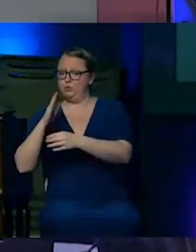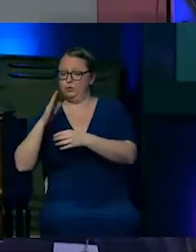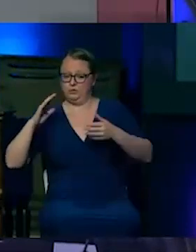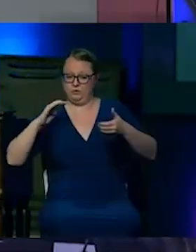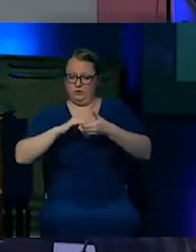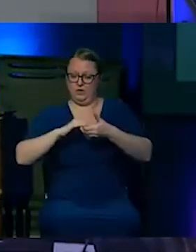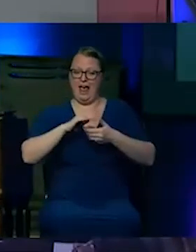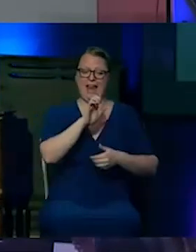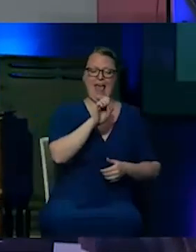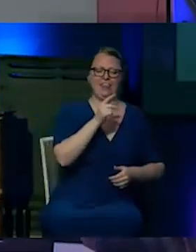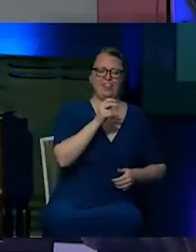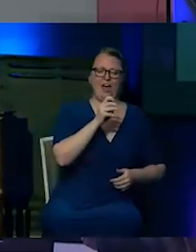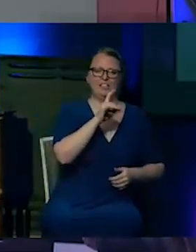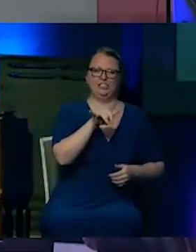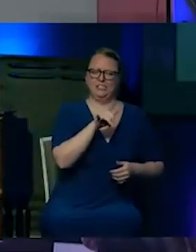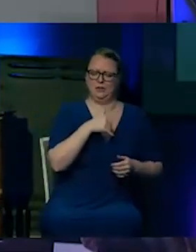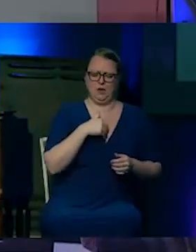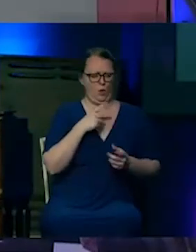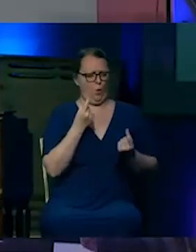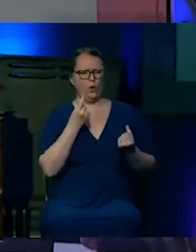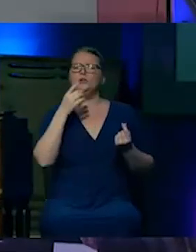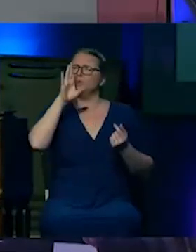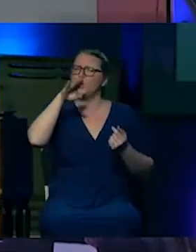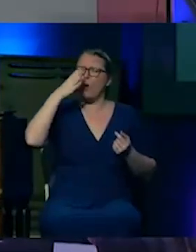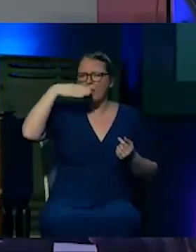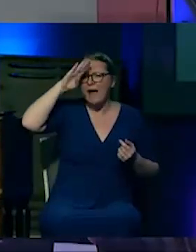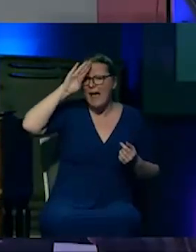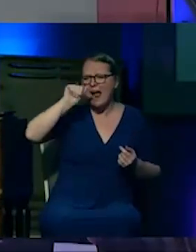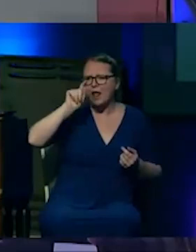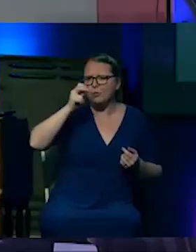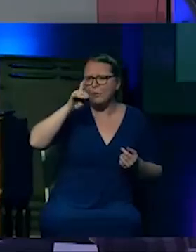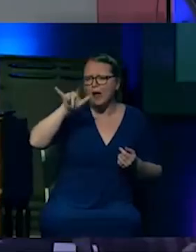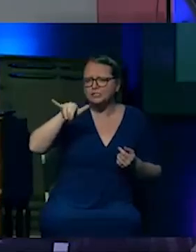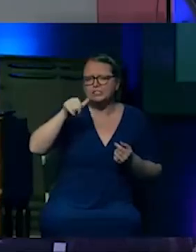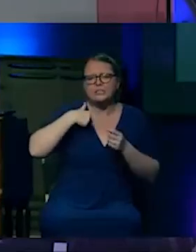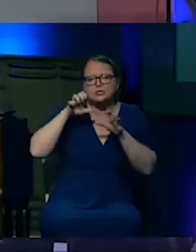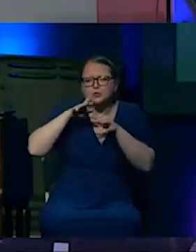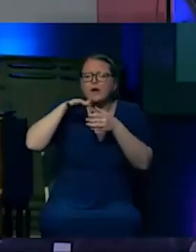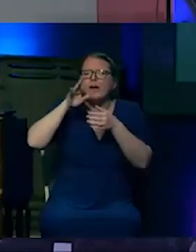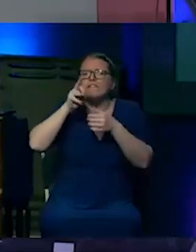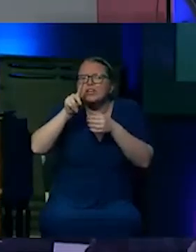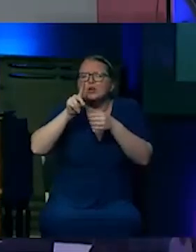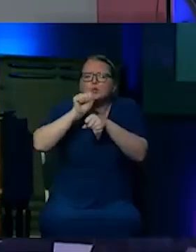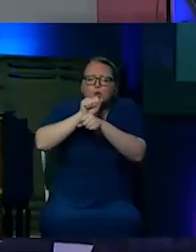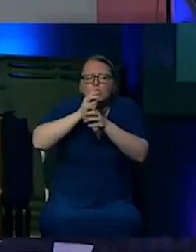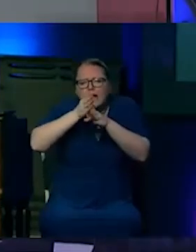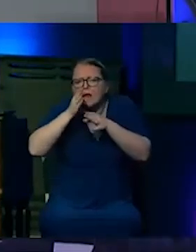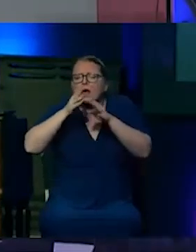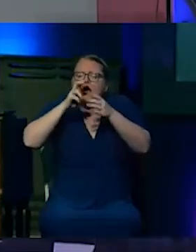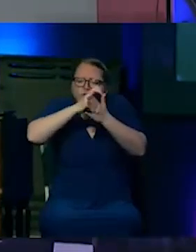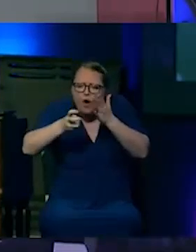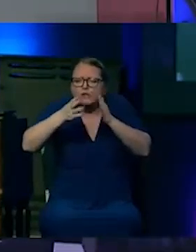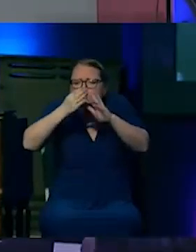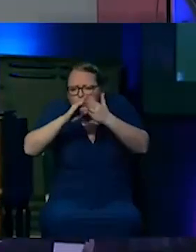work of ethnography, which if you think of like, what does an anthropologist do? They like do field work and they like get to know a community and then they kind of write about